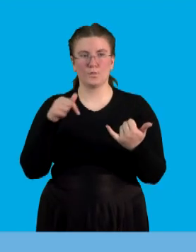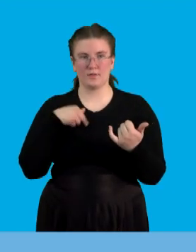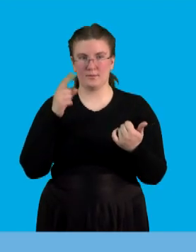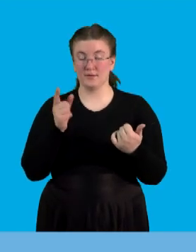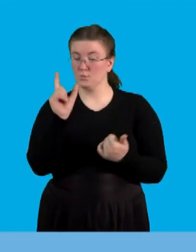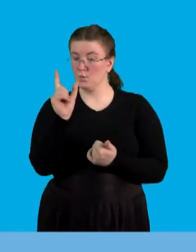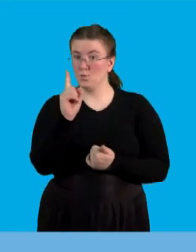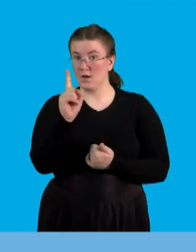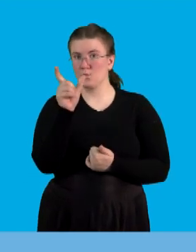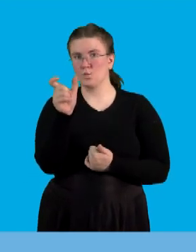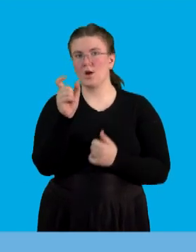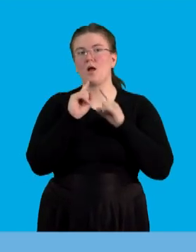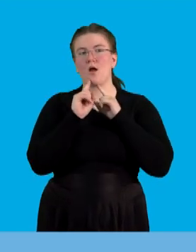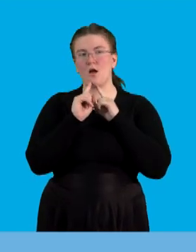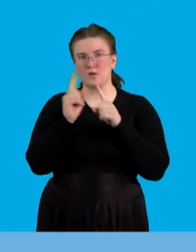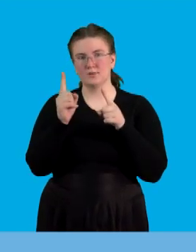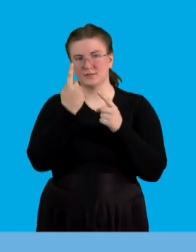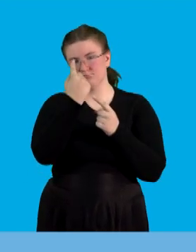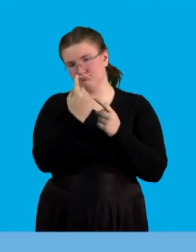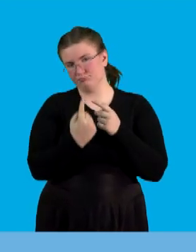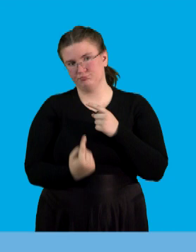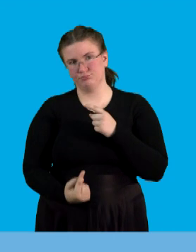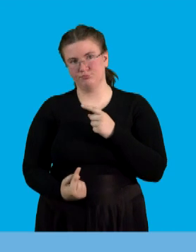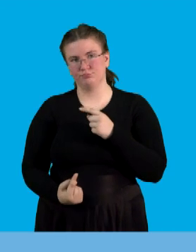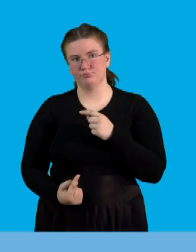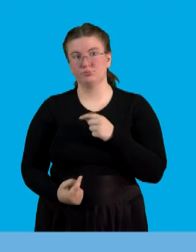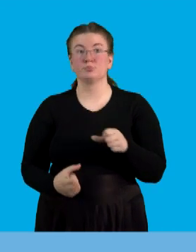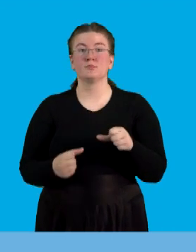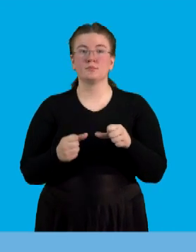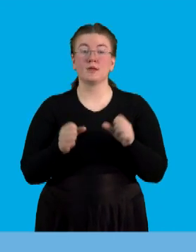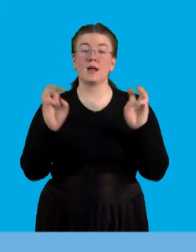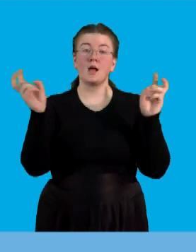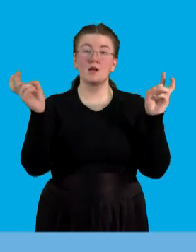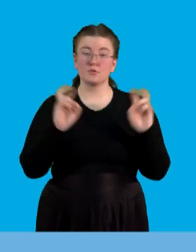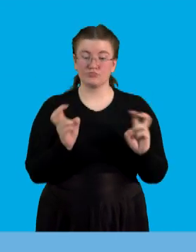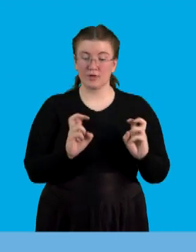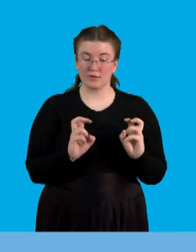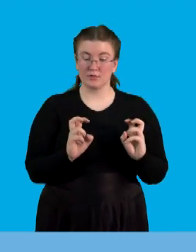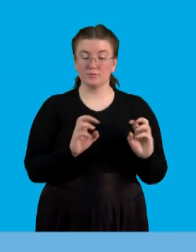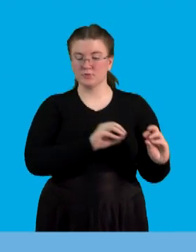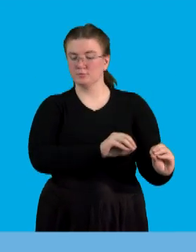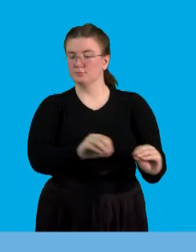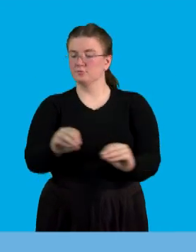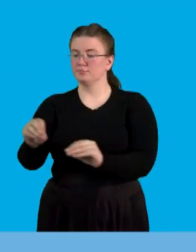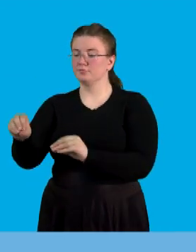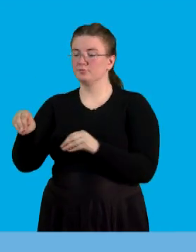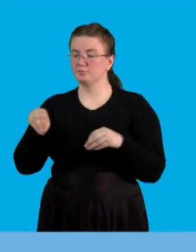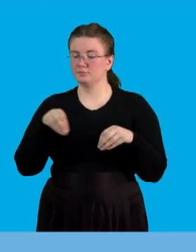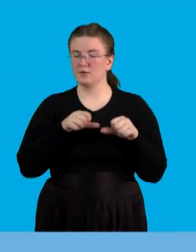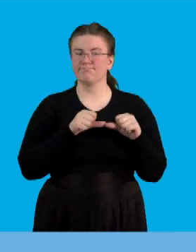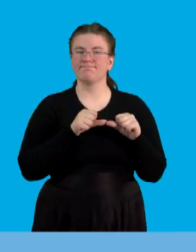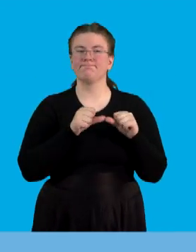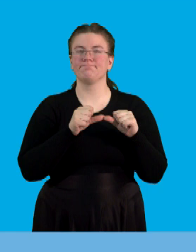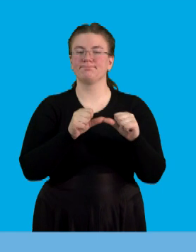We now need to give one-word answer for the following statements. So a continuous path for electrical charge to flow.